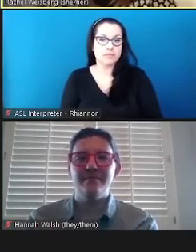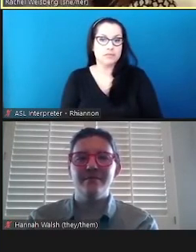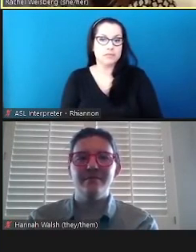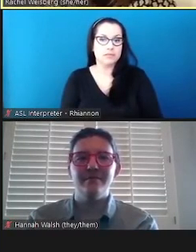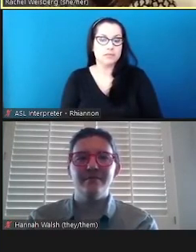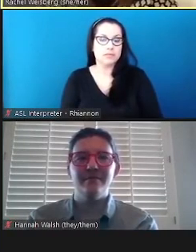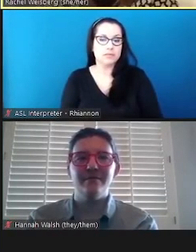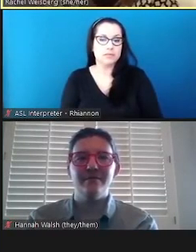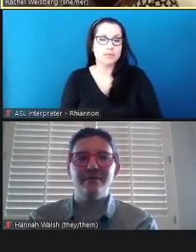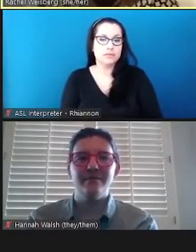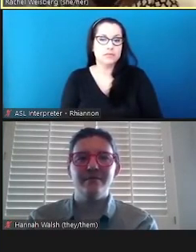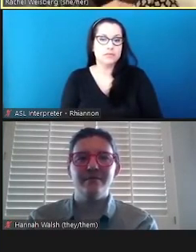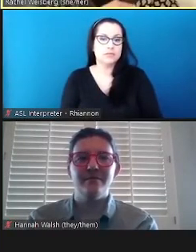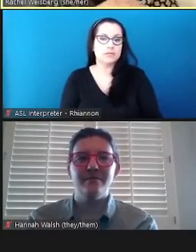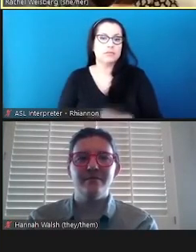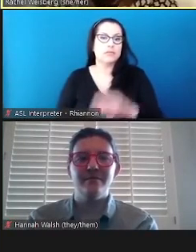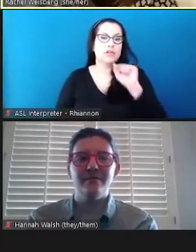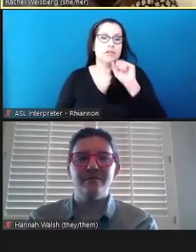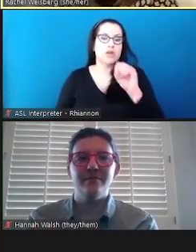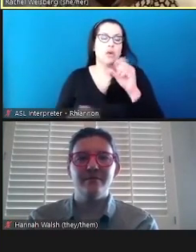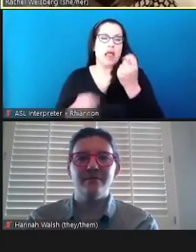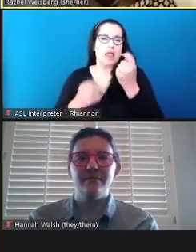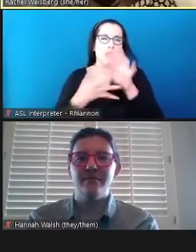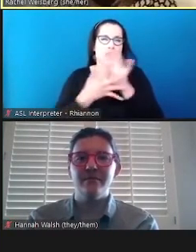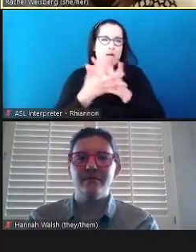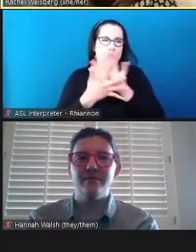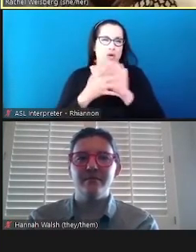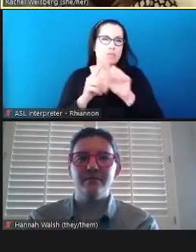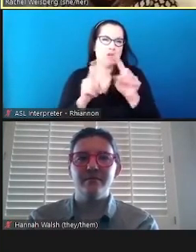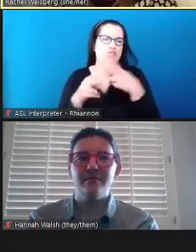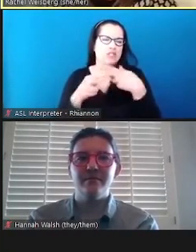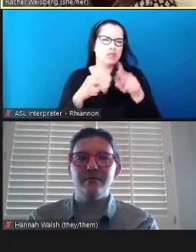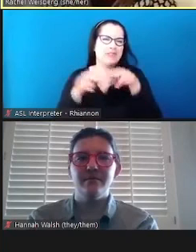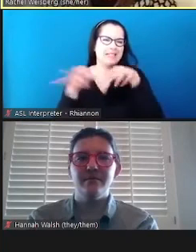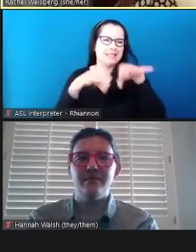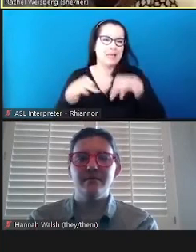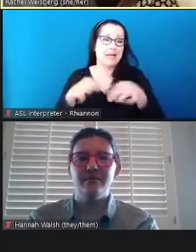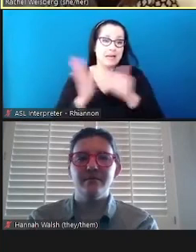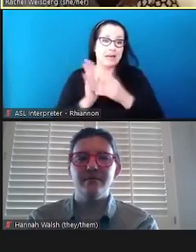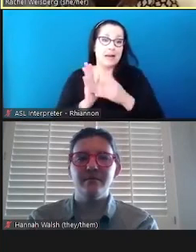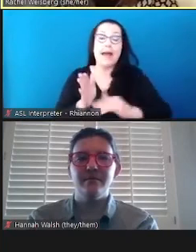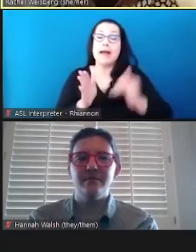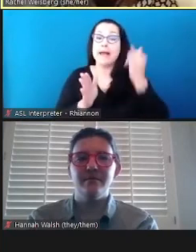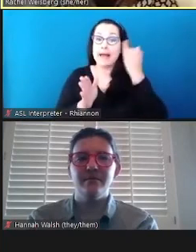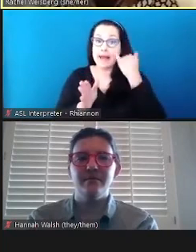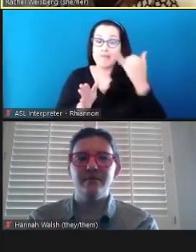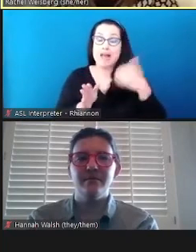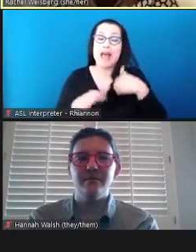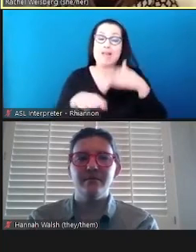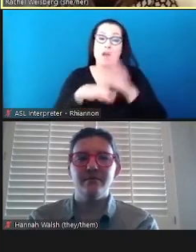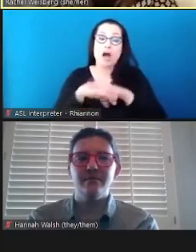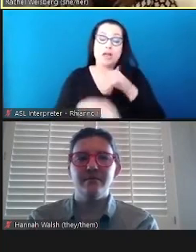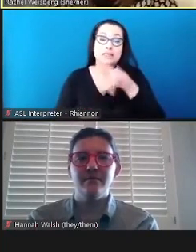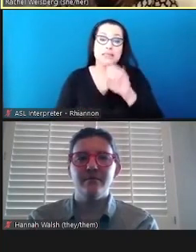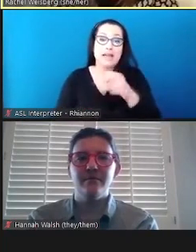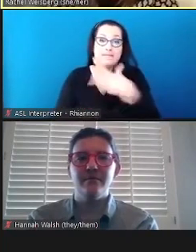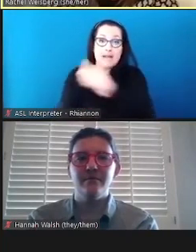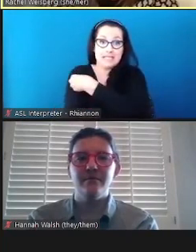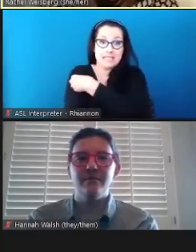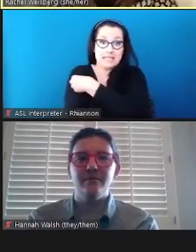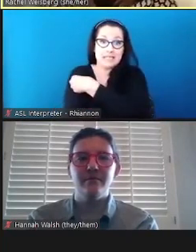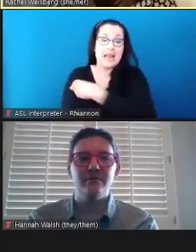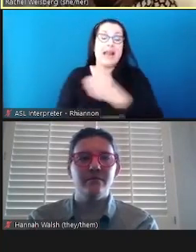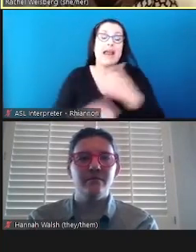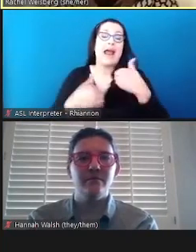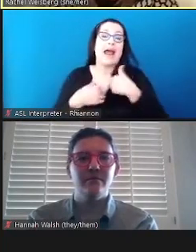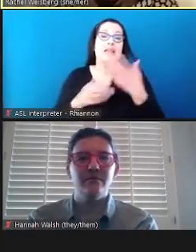So it's a little bit convoluted. So just to kind of go over it again, remember that if there's an on-site vaccine and that comes with some pre-screening questions,